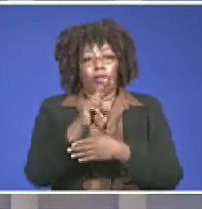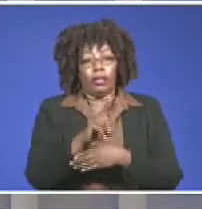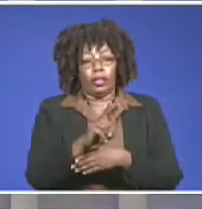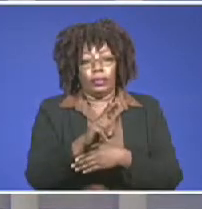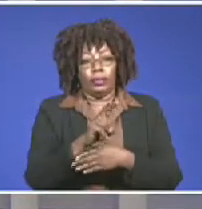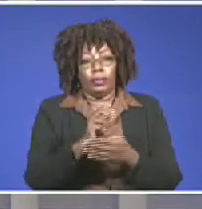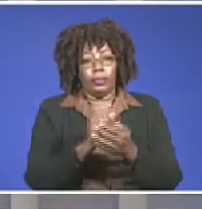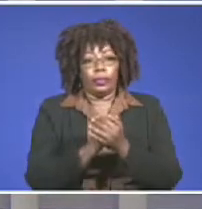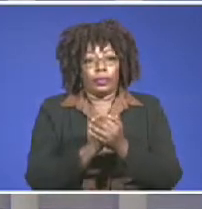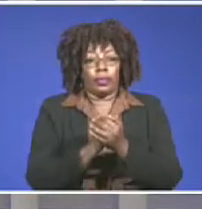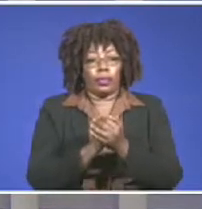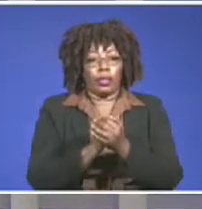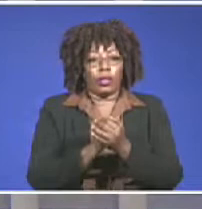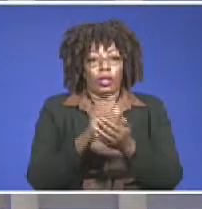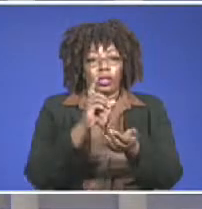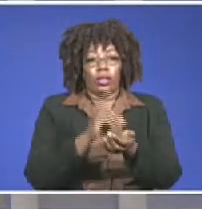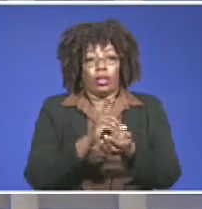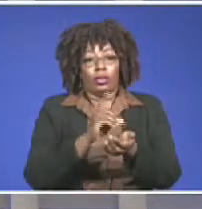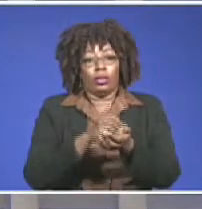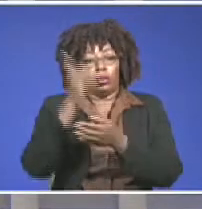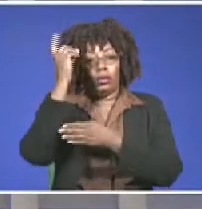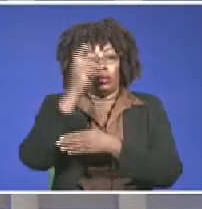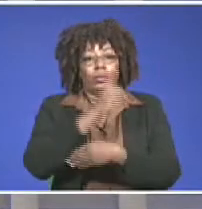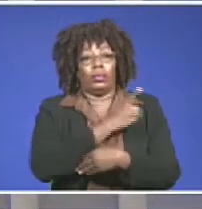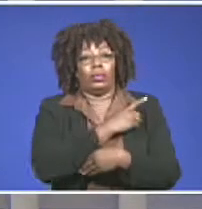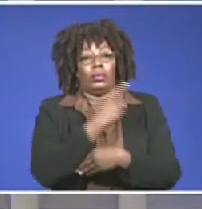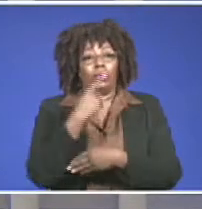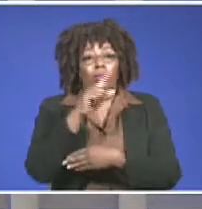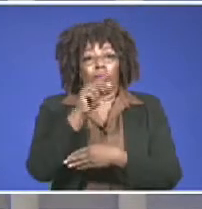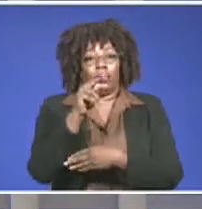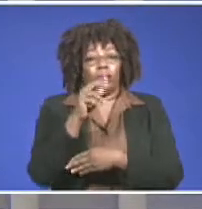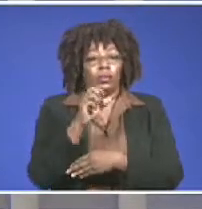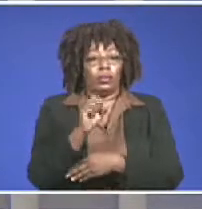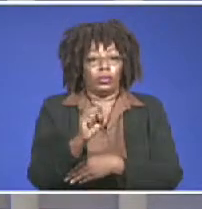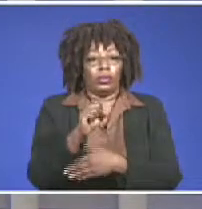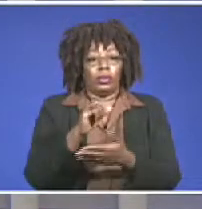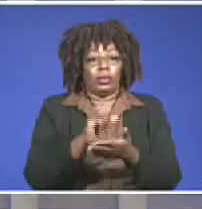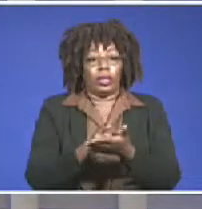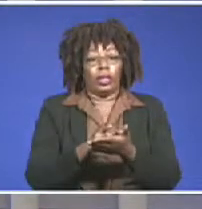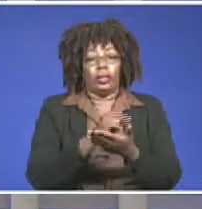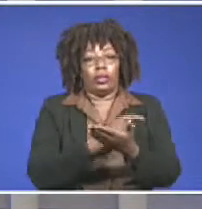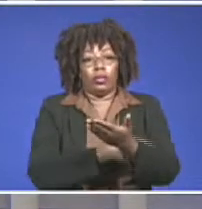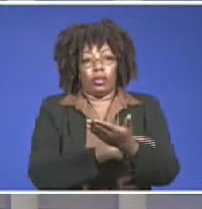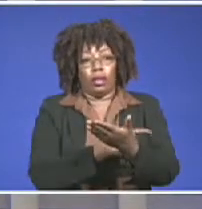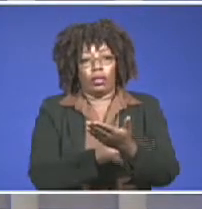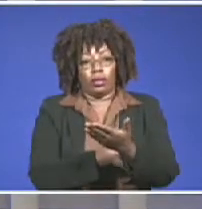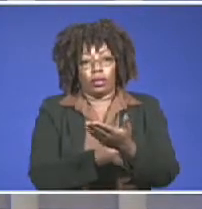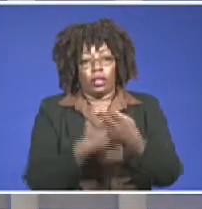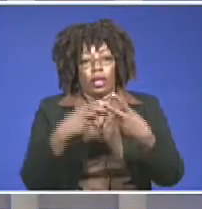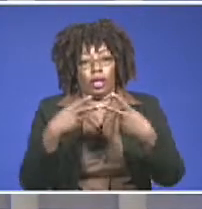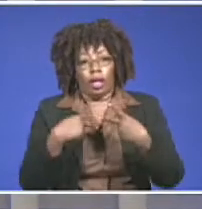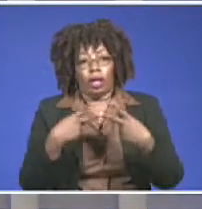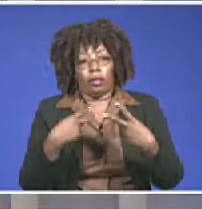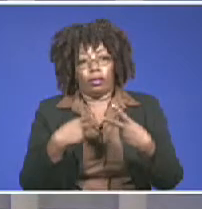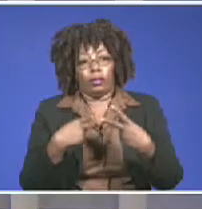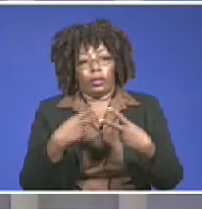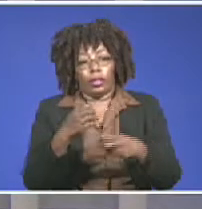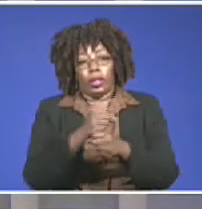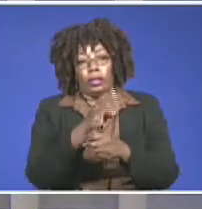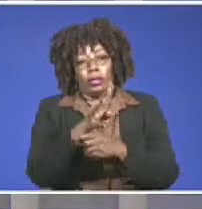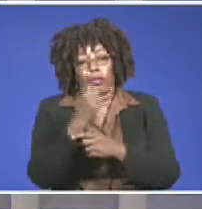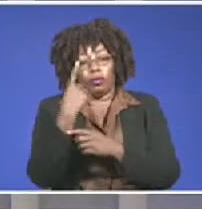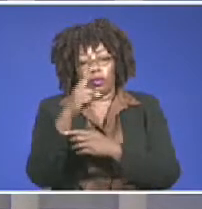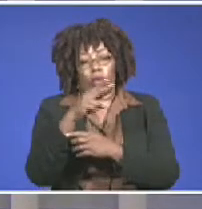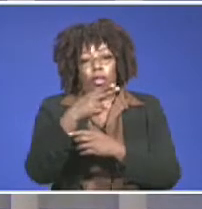inavailability. Health Minister Dr. the Honorable Dwayne Sands told ZNS News that drugs are now in stock and accessible to thousands of